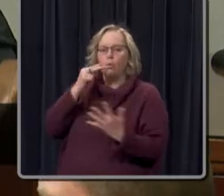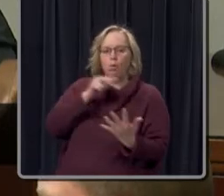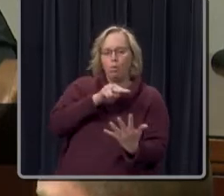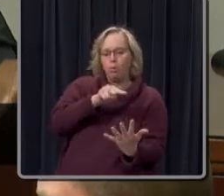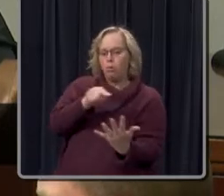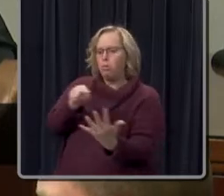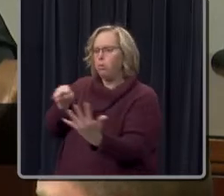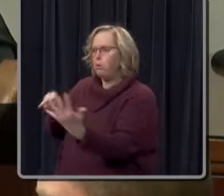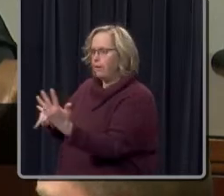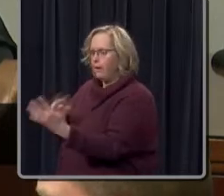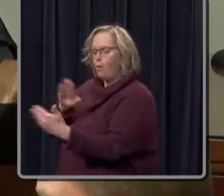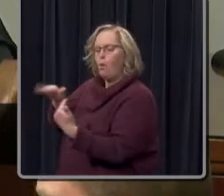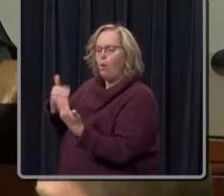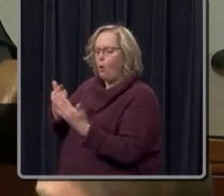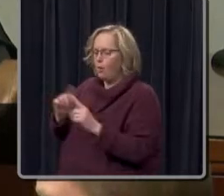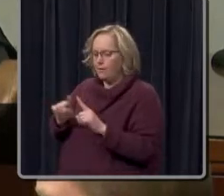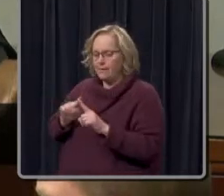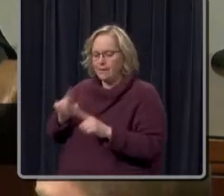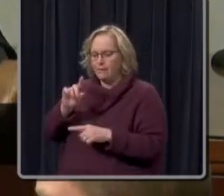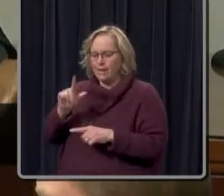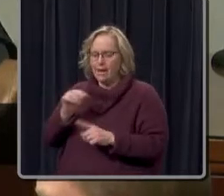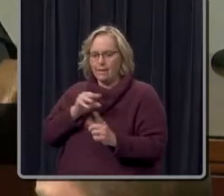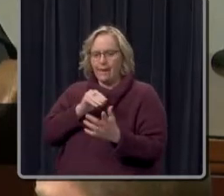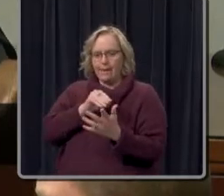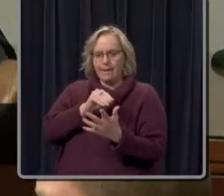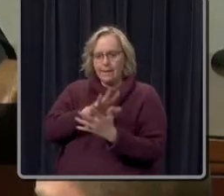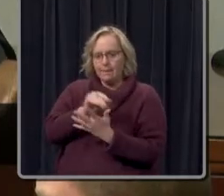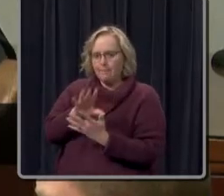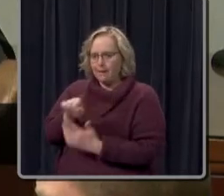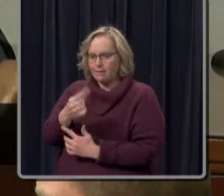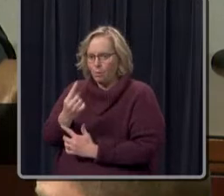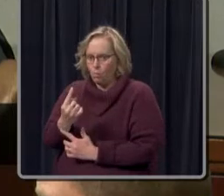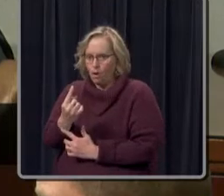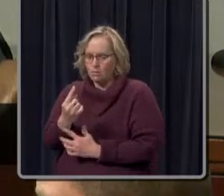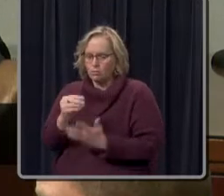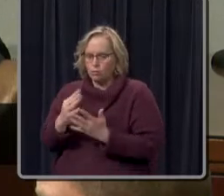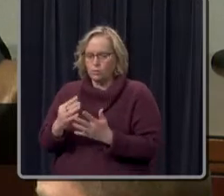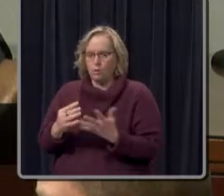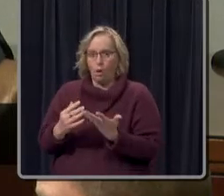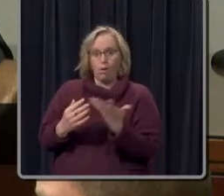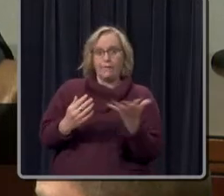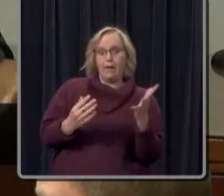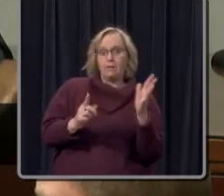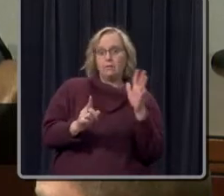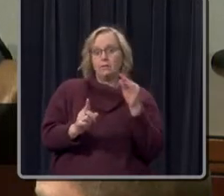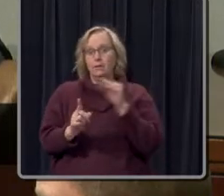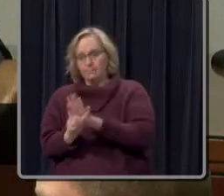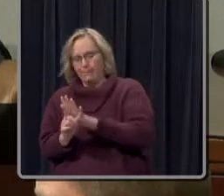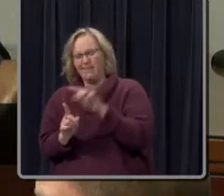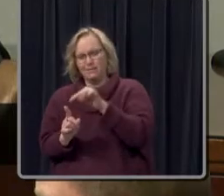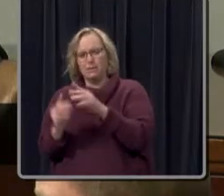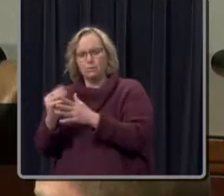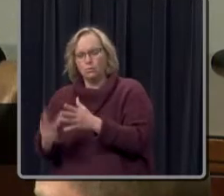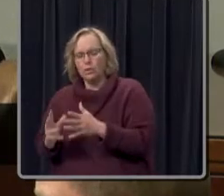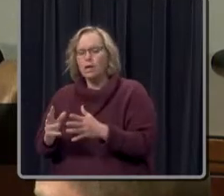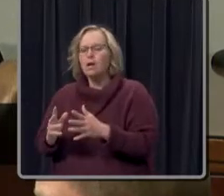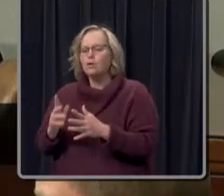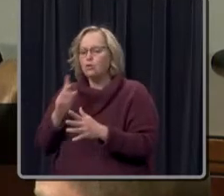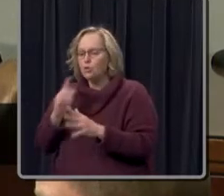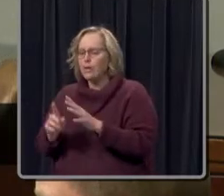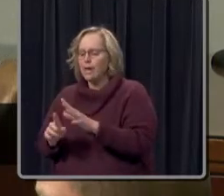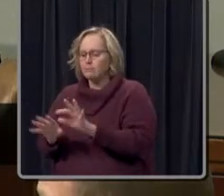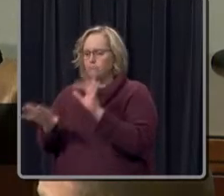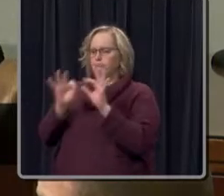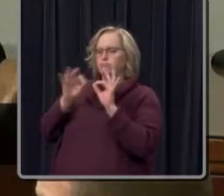see all the different things that might be impacting a student, and that's the beauty of this as well, is that you can see multiple pieces at one time. A